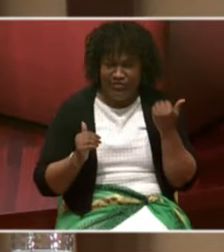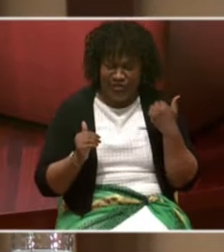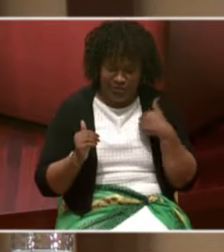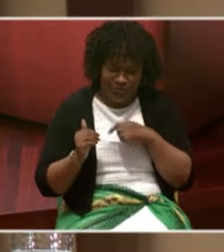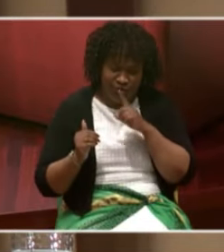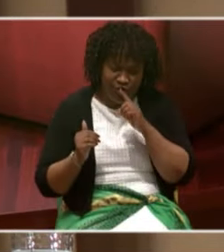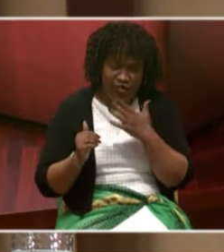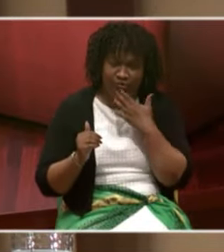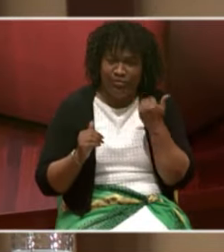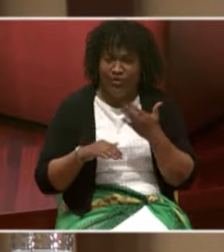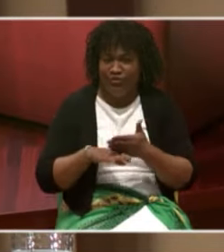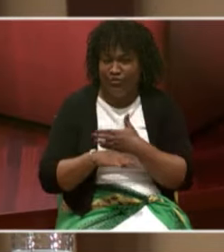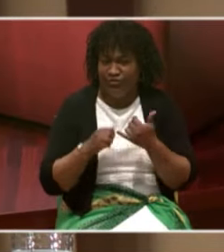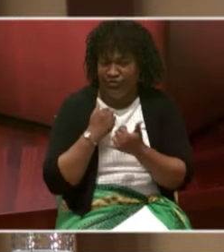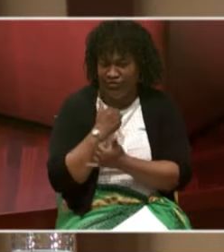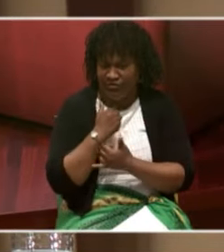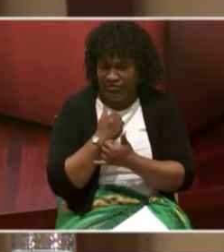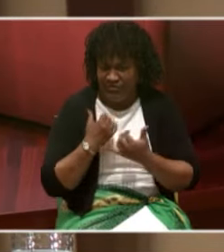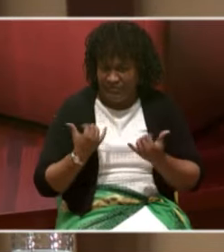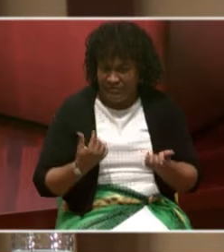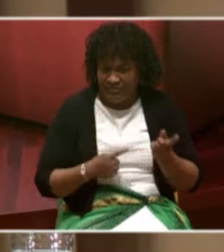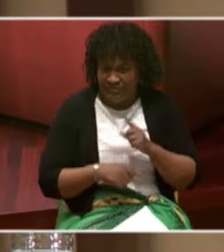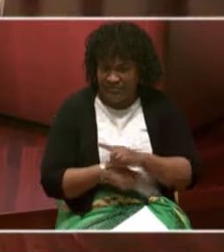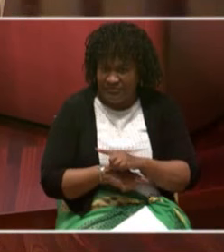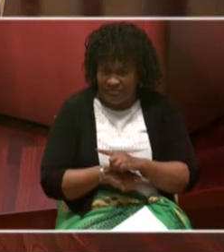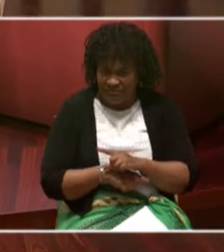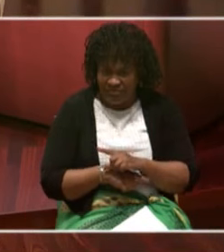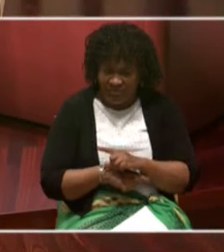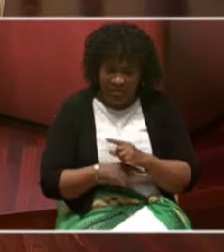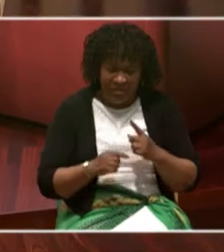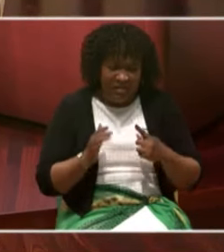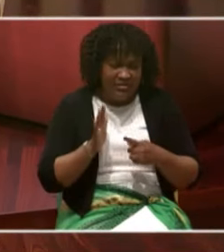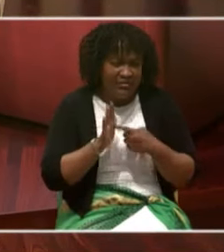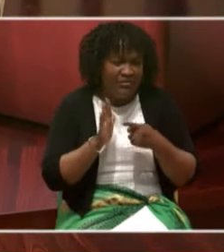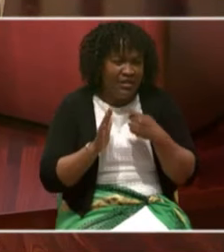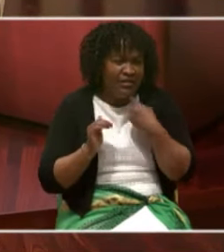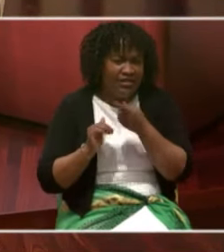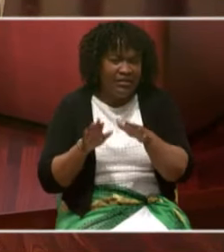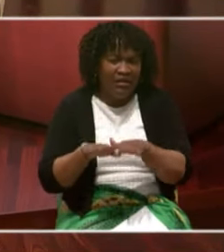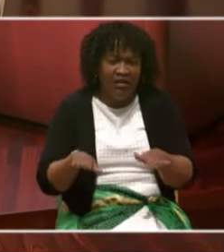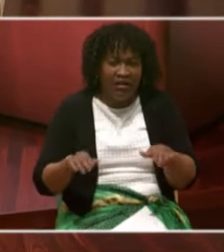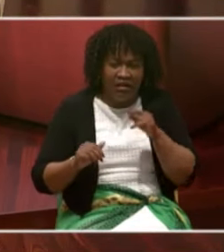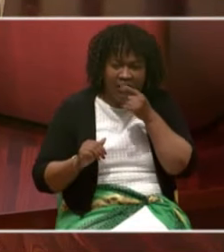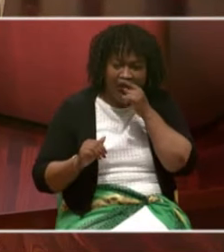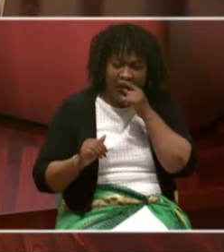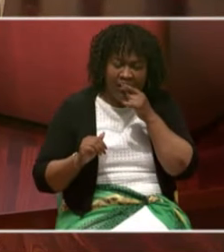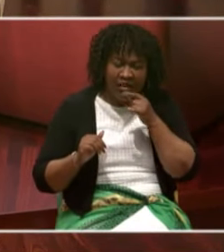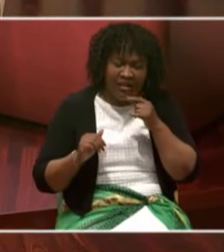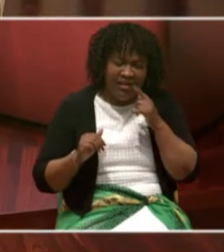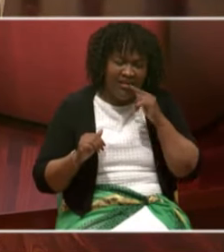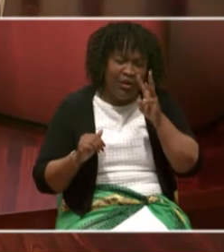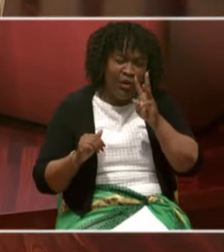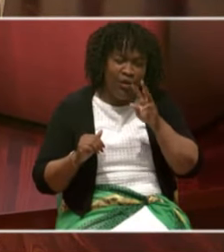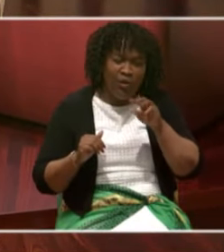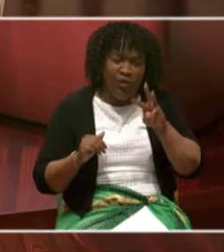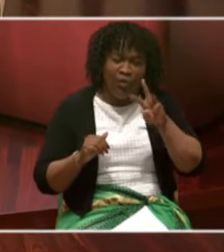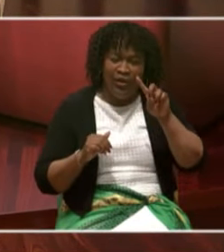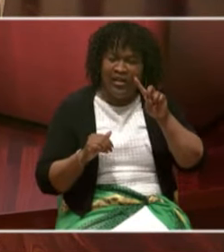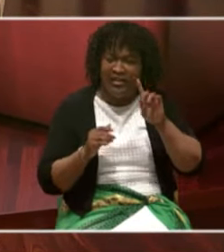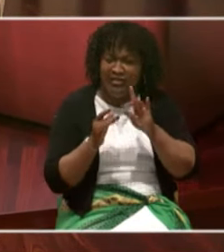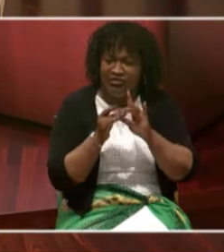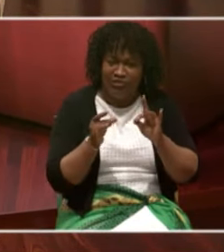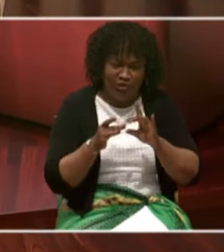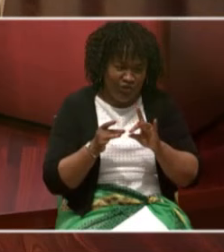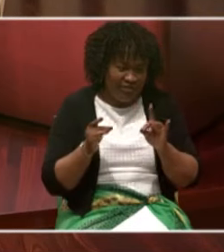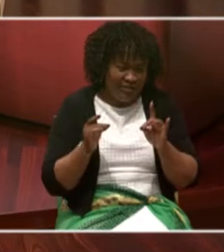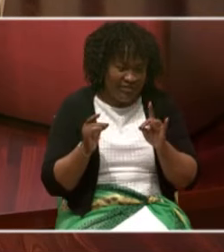We're one family. And it's not just an American house. Not just the house of Washington, D.C., or the house of Georgia. It's